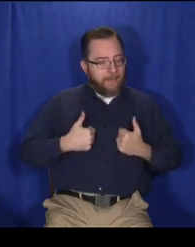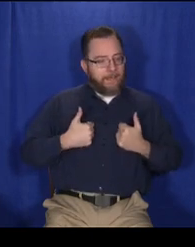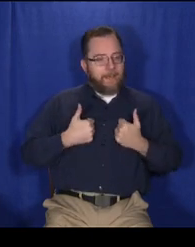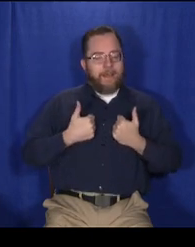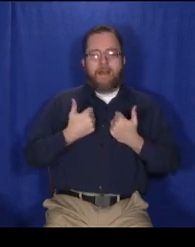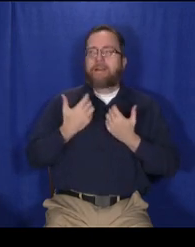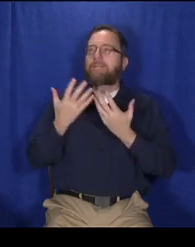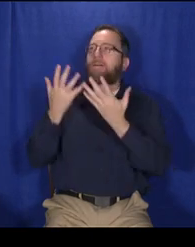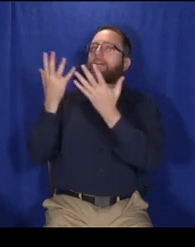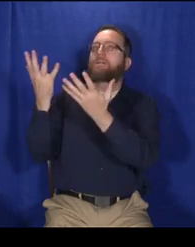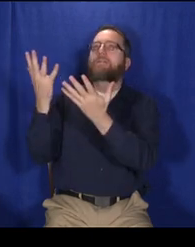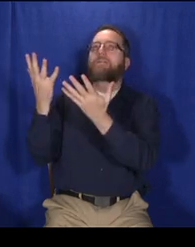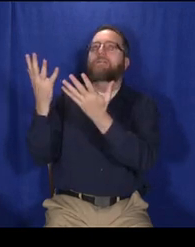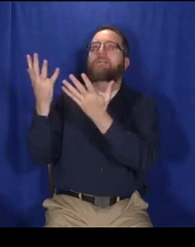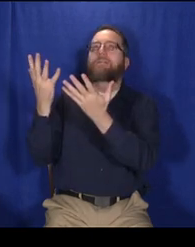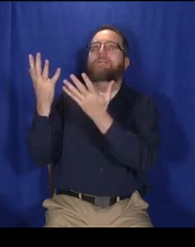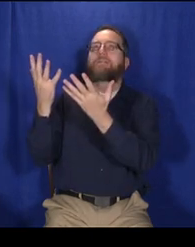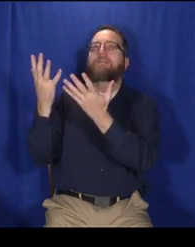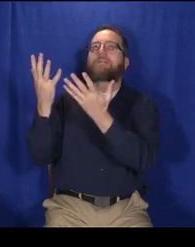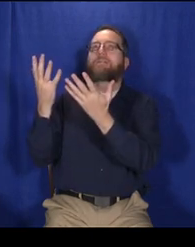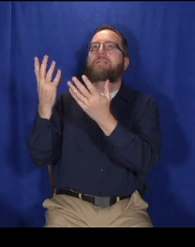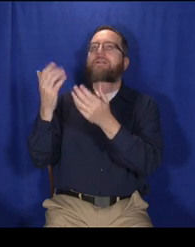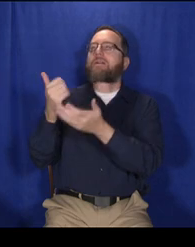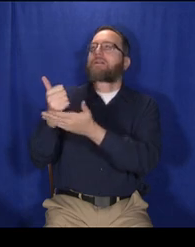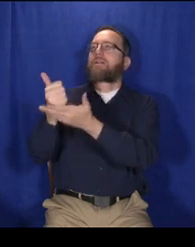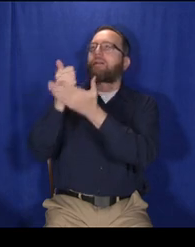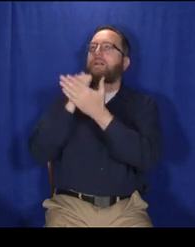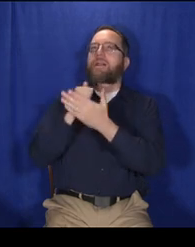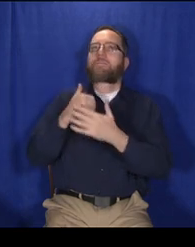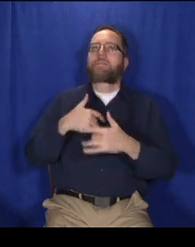Life and breathe on